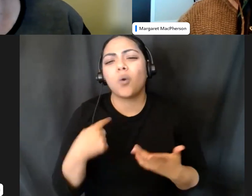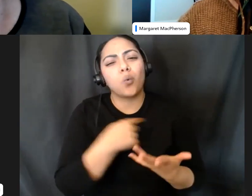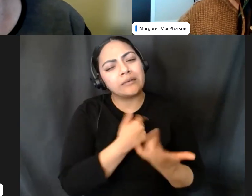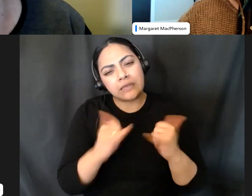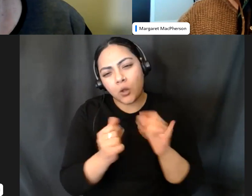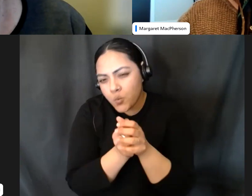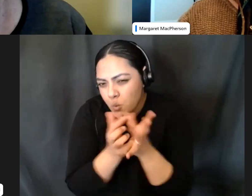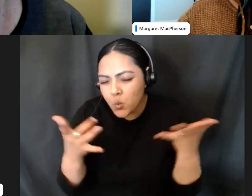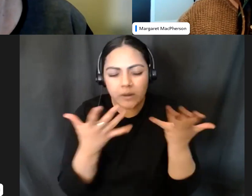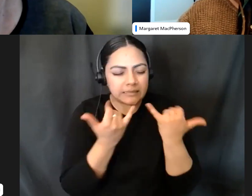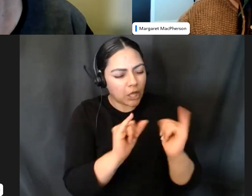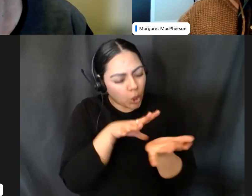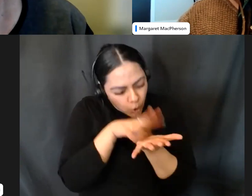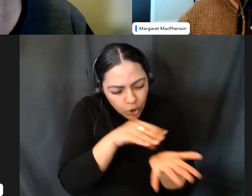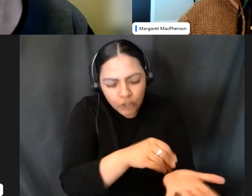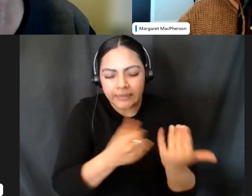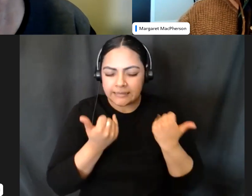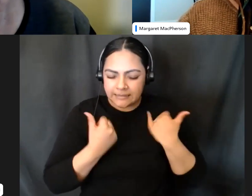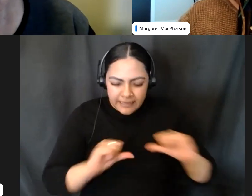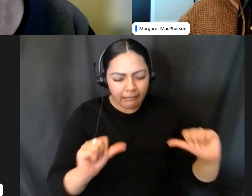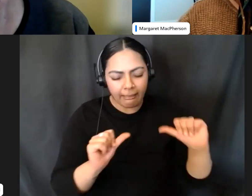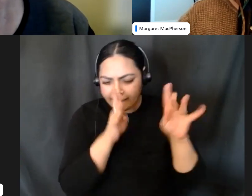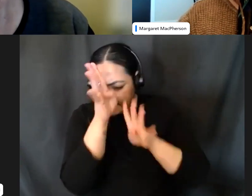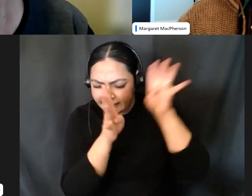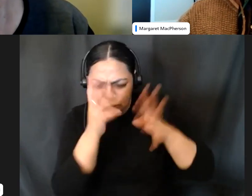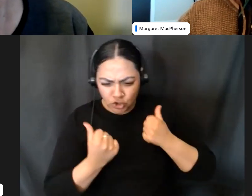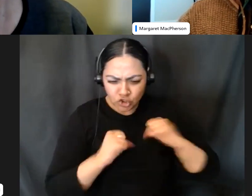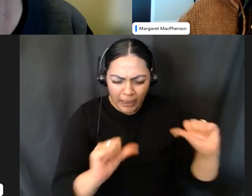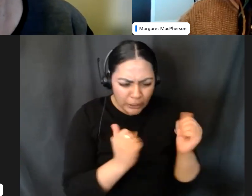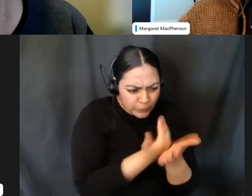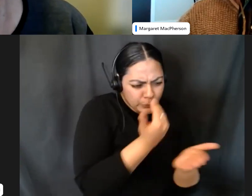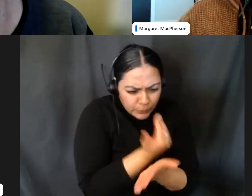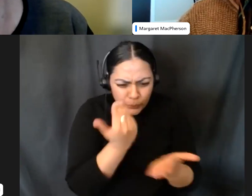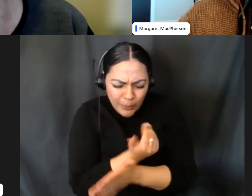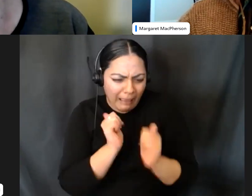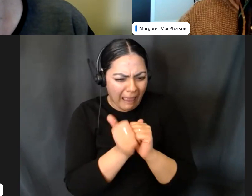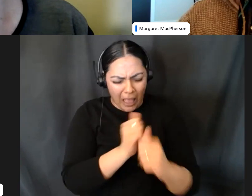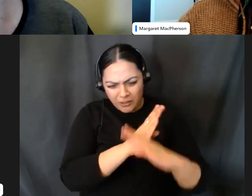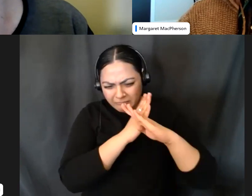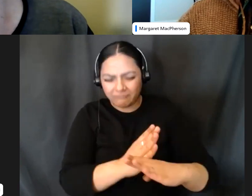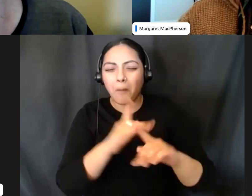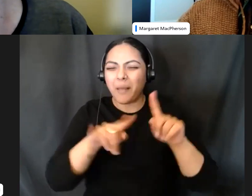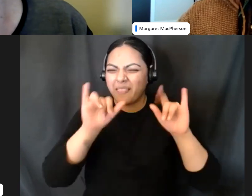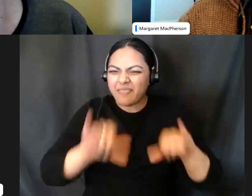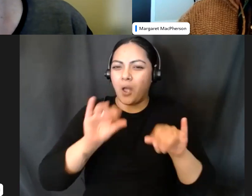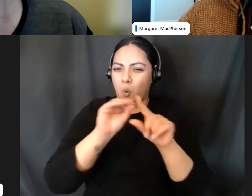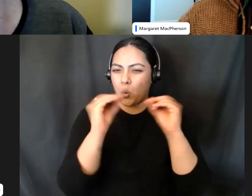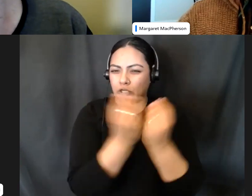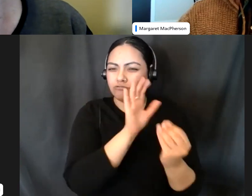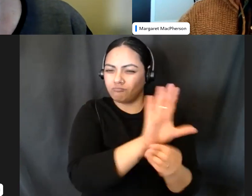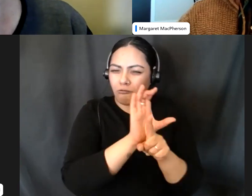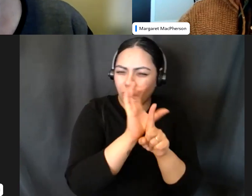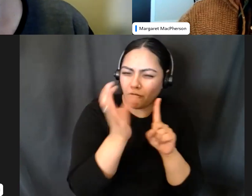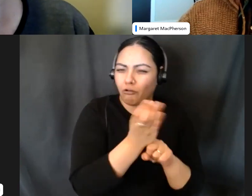But that's the culture of this organization, that we do that. And so that's how